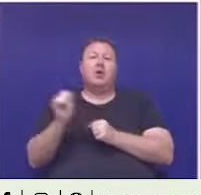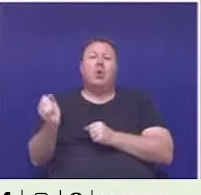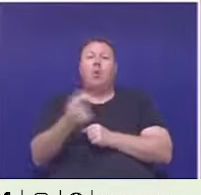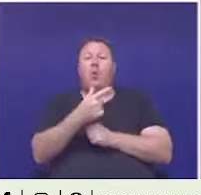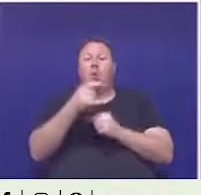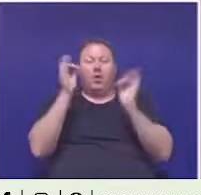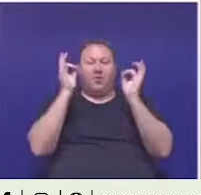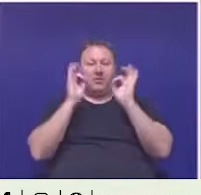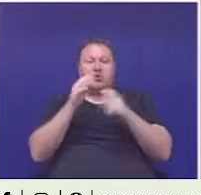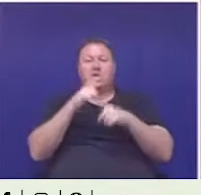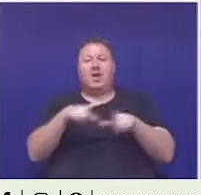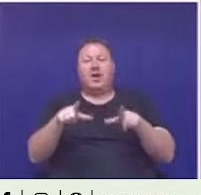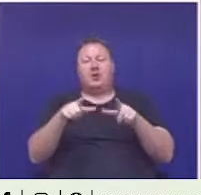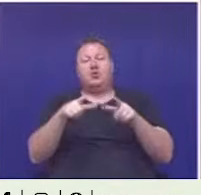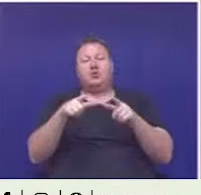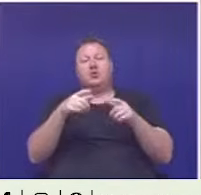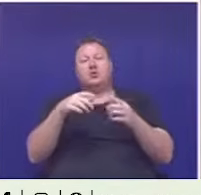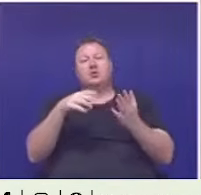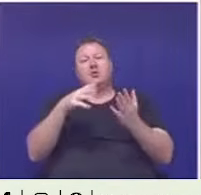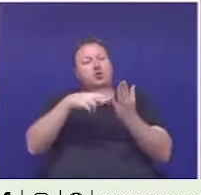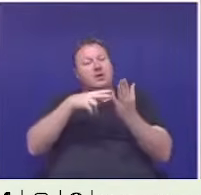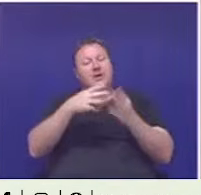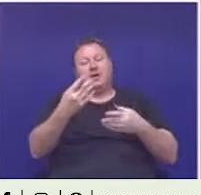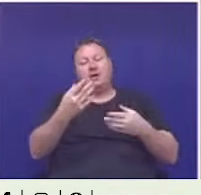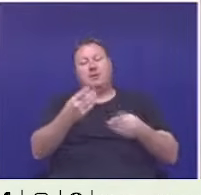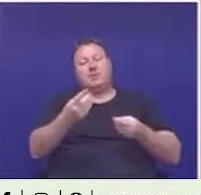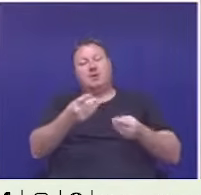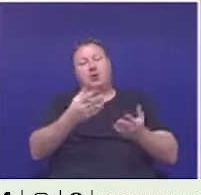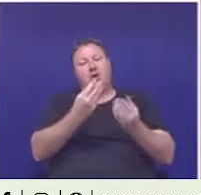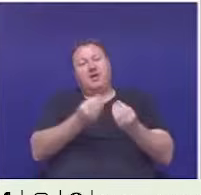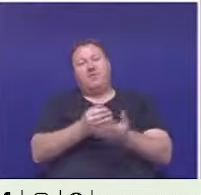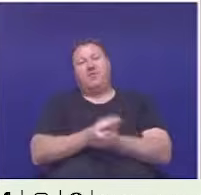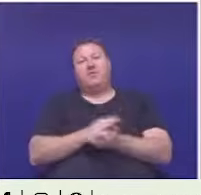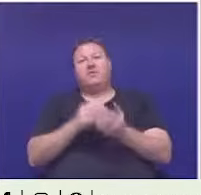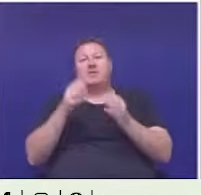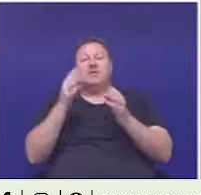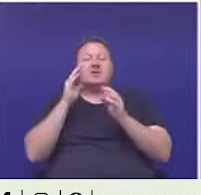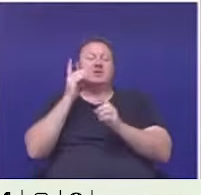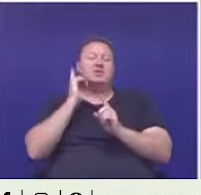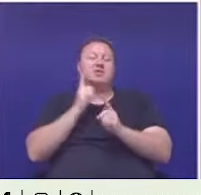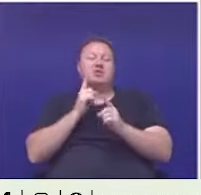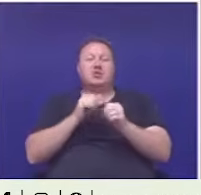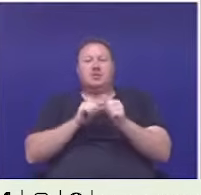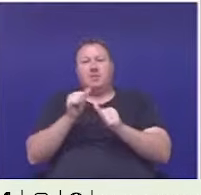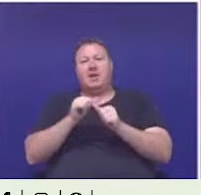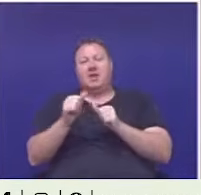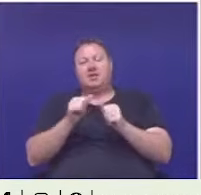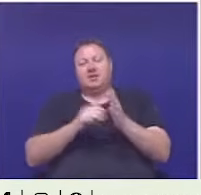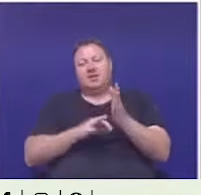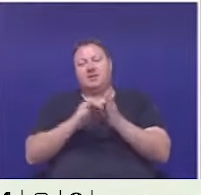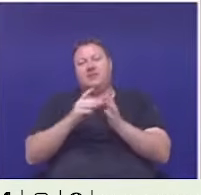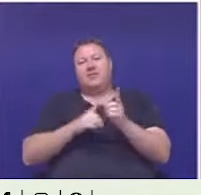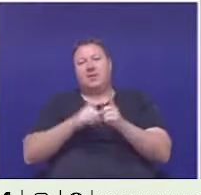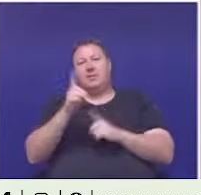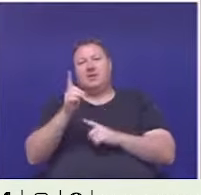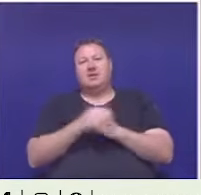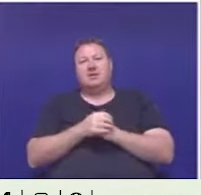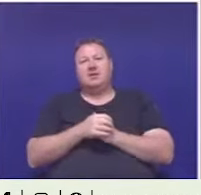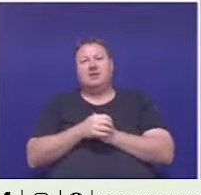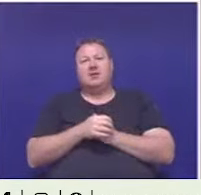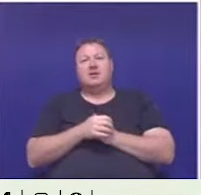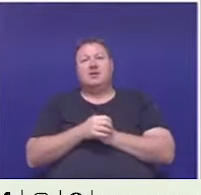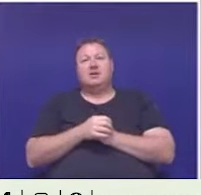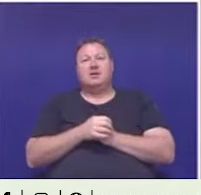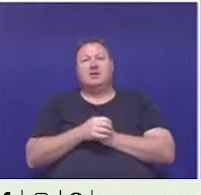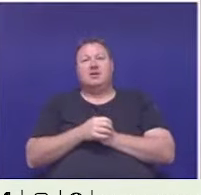languages, supporting teachers with better professional development, practical classroom guidance, and mobilizing parents